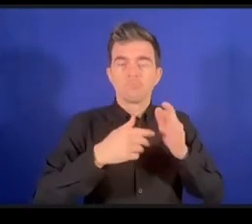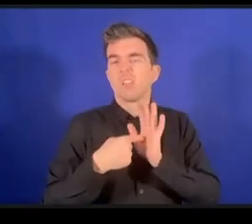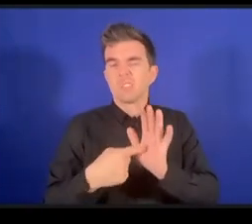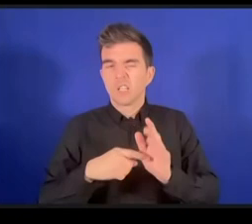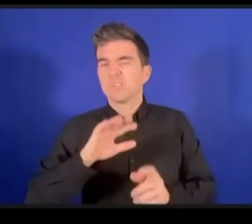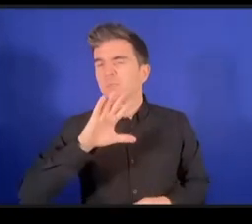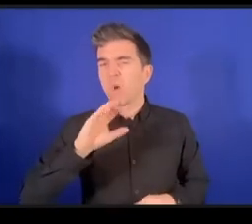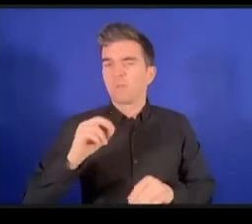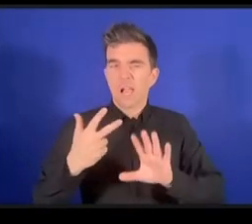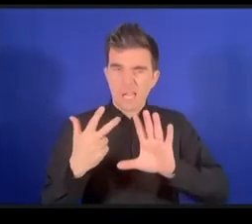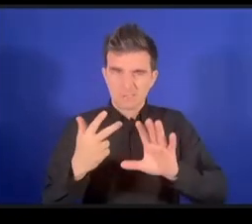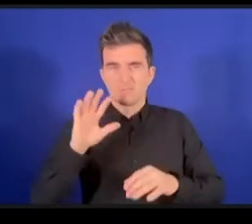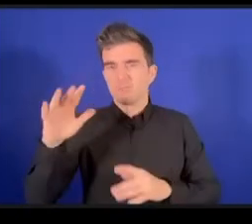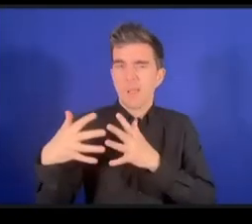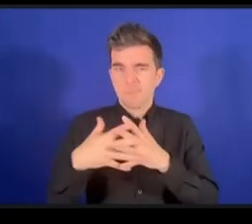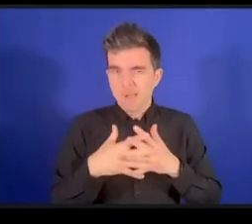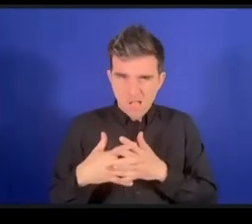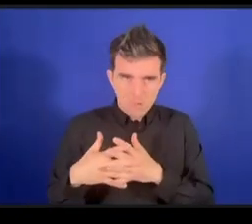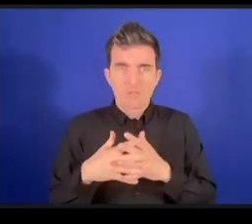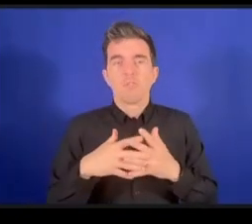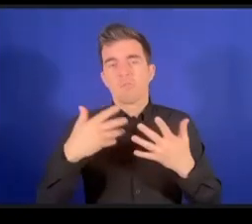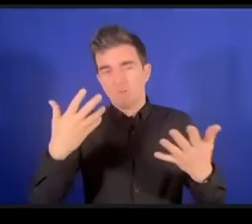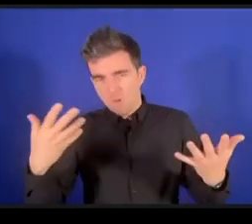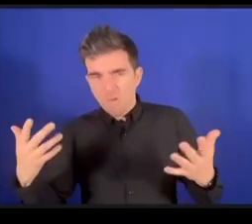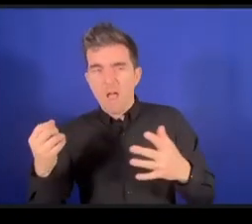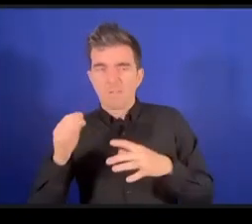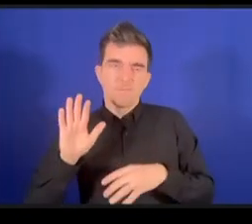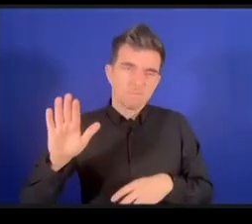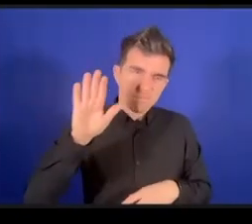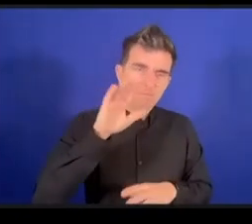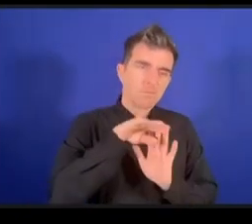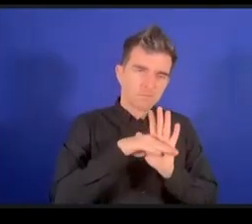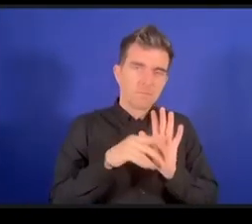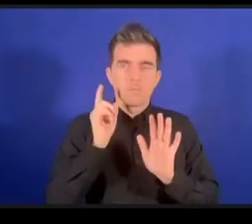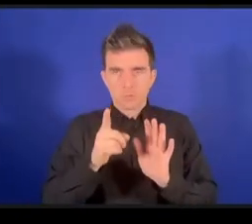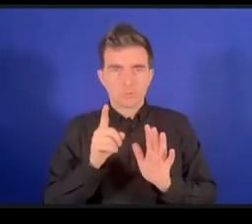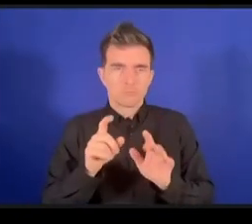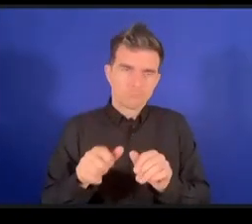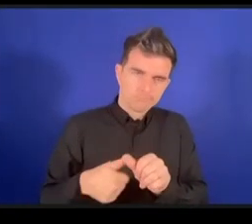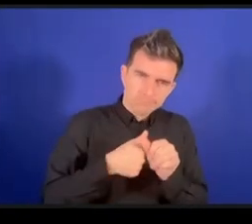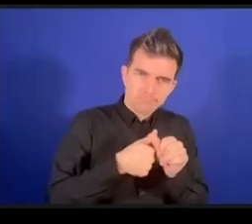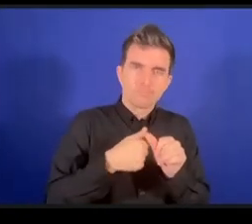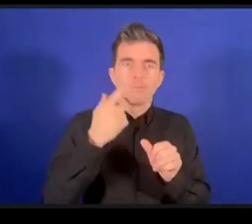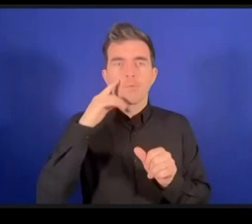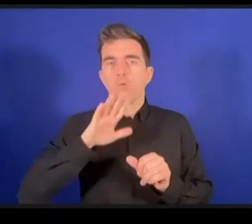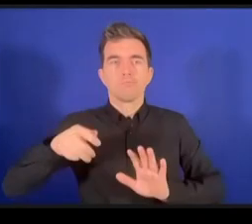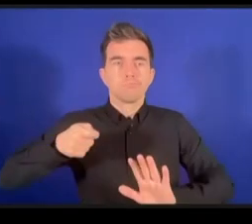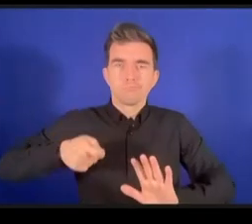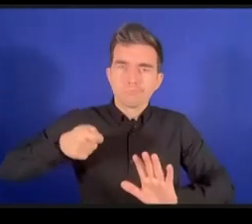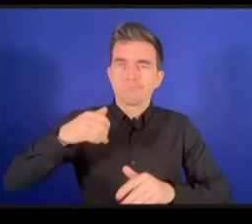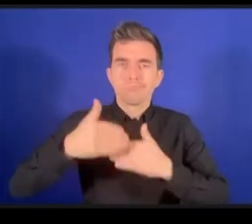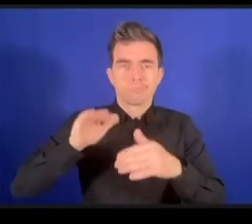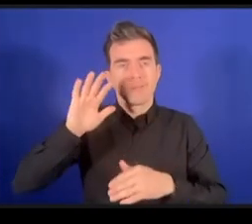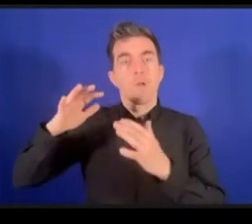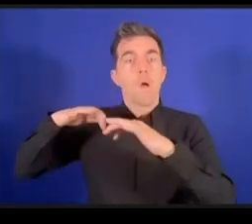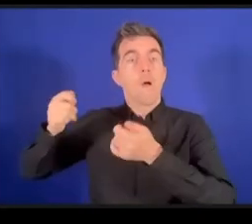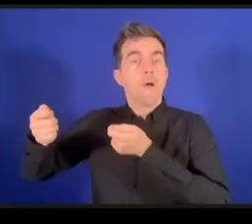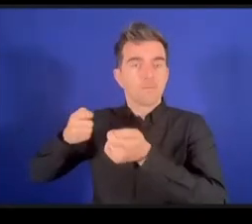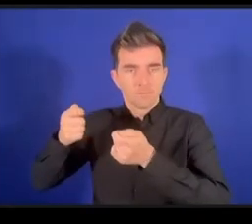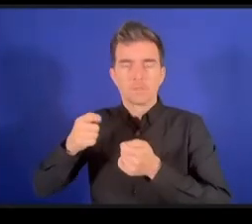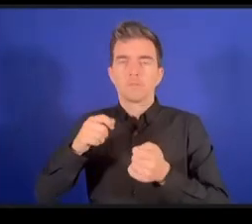by the governments to make the certain platforms to a certain level accessible. But as I